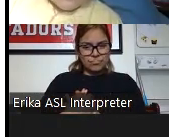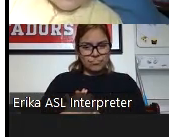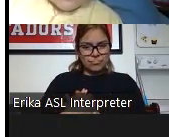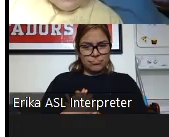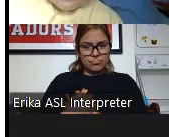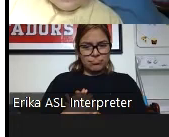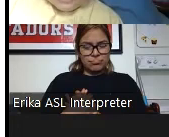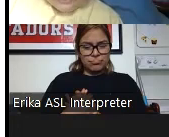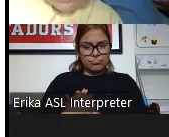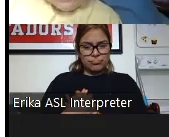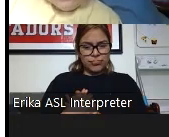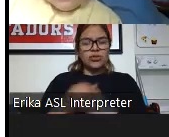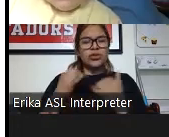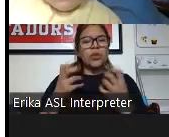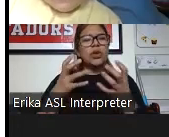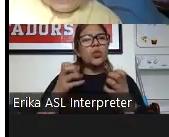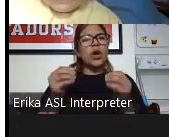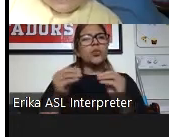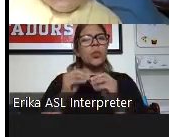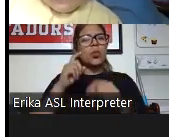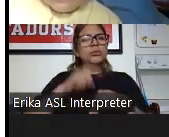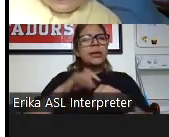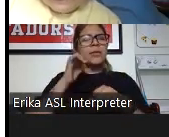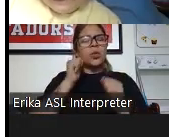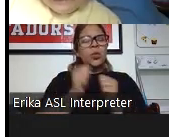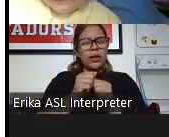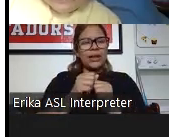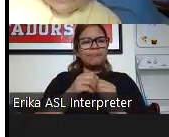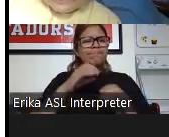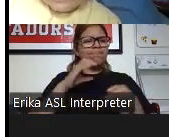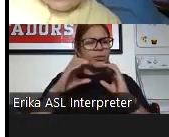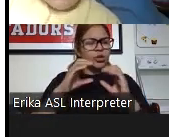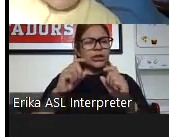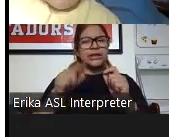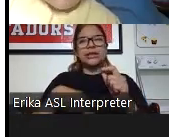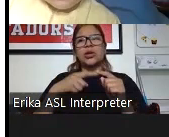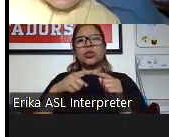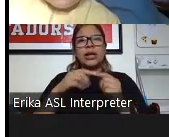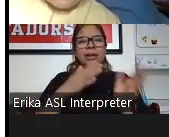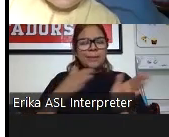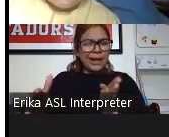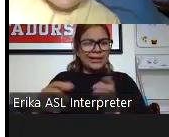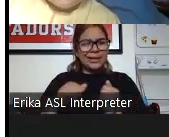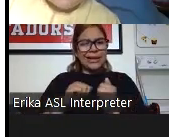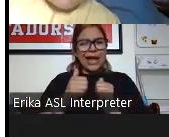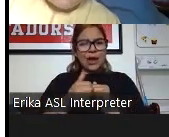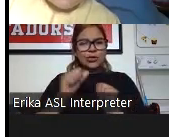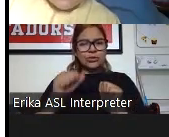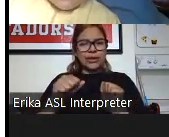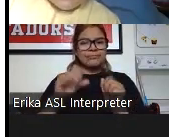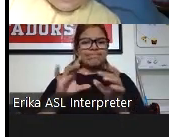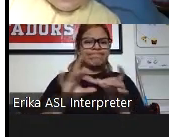coordinate, build, and educate. Assembly Member Wick's staff has requested support from the Legislation Analyst